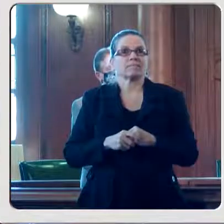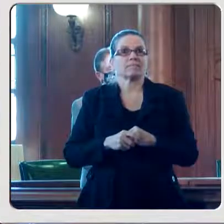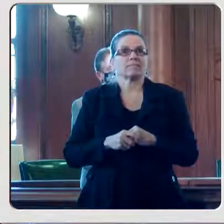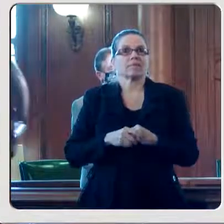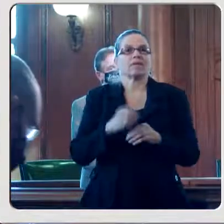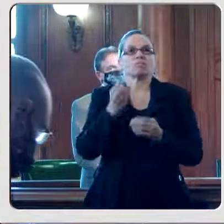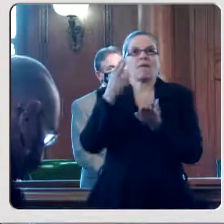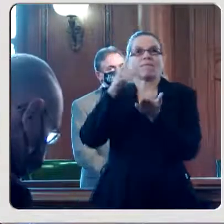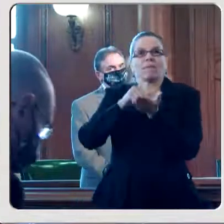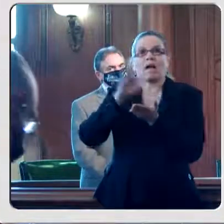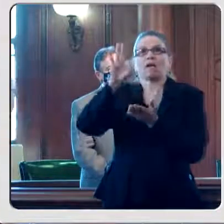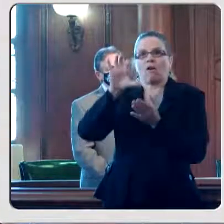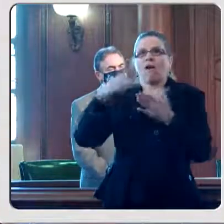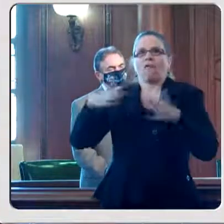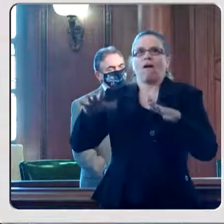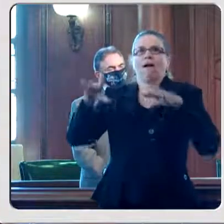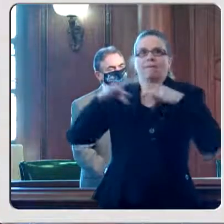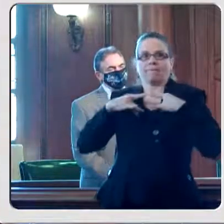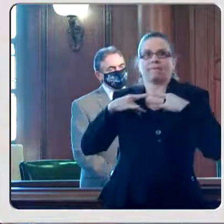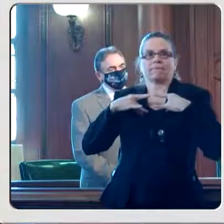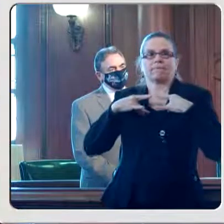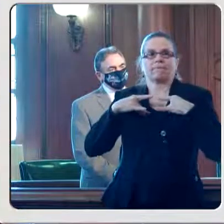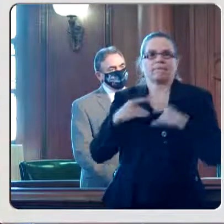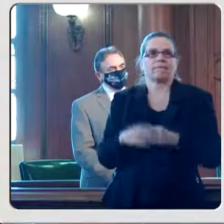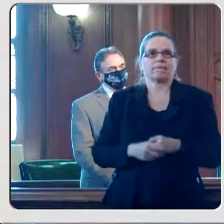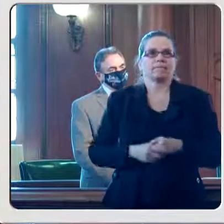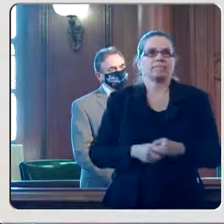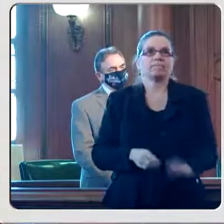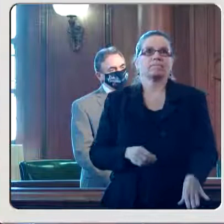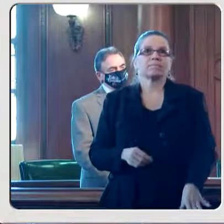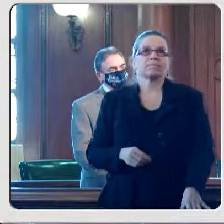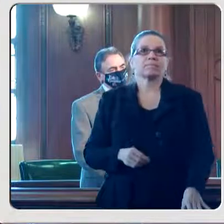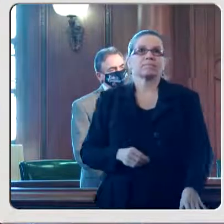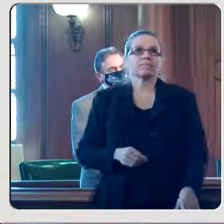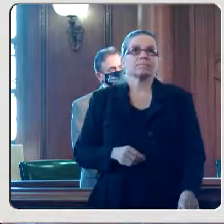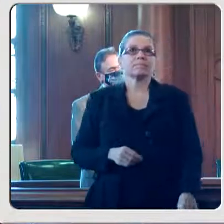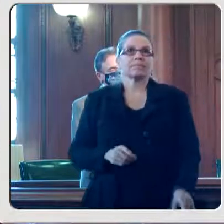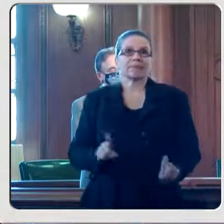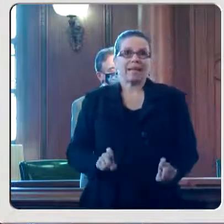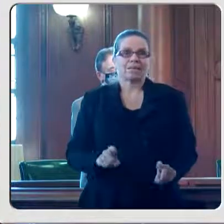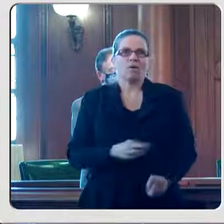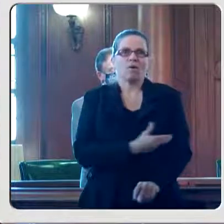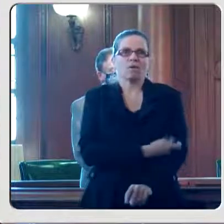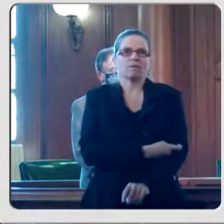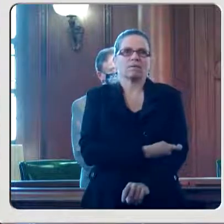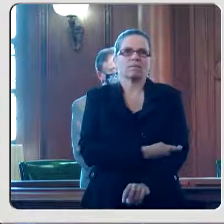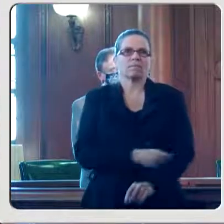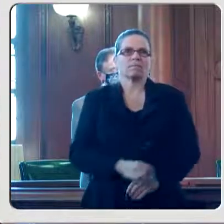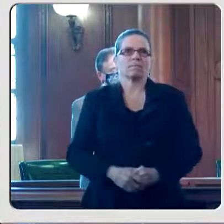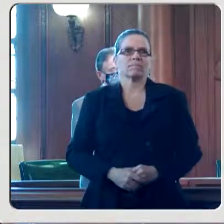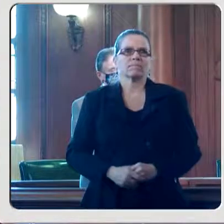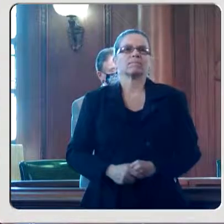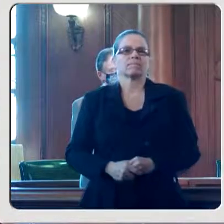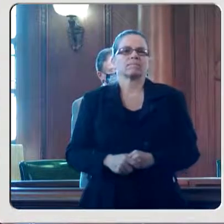12,921 positives. They also have tested